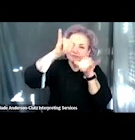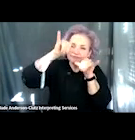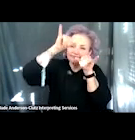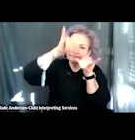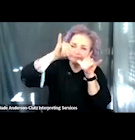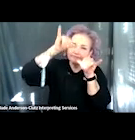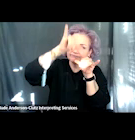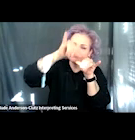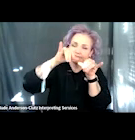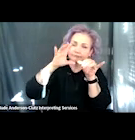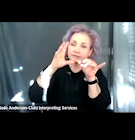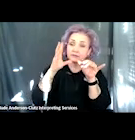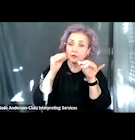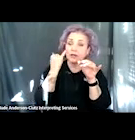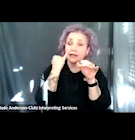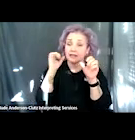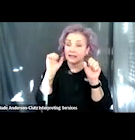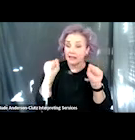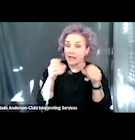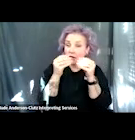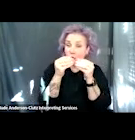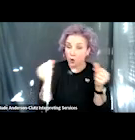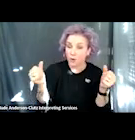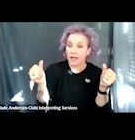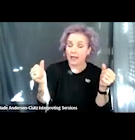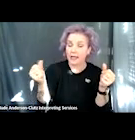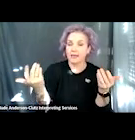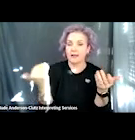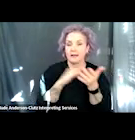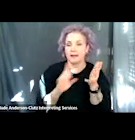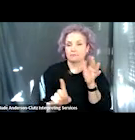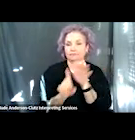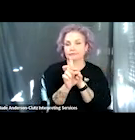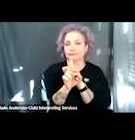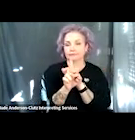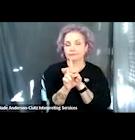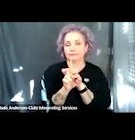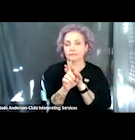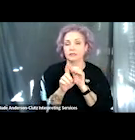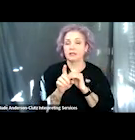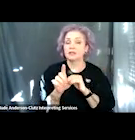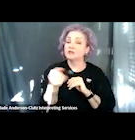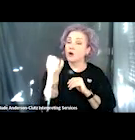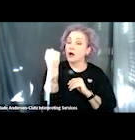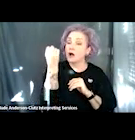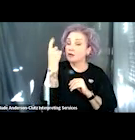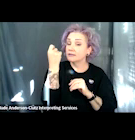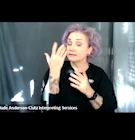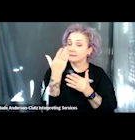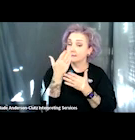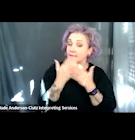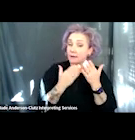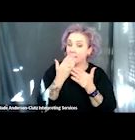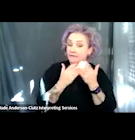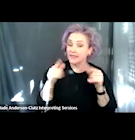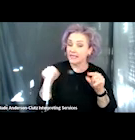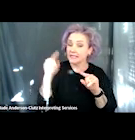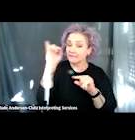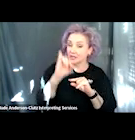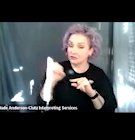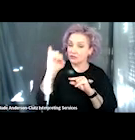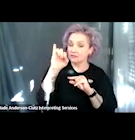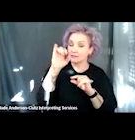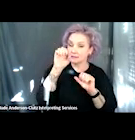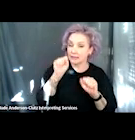And you'll see here birth defects, including blindness and deafness, which you'll be familiar with as something that is actually, related